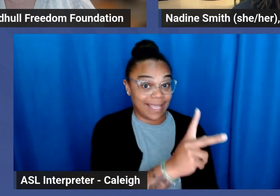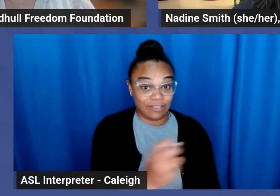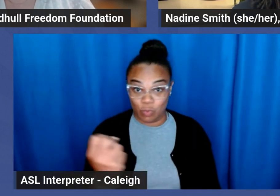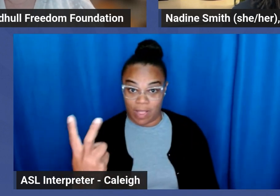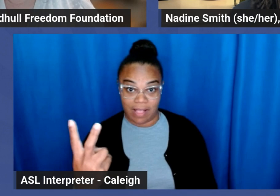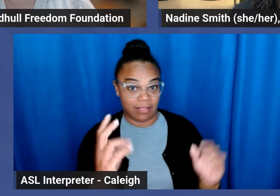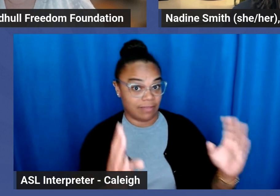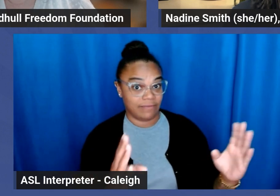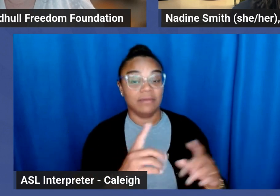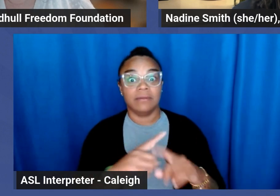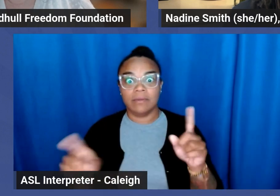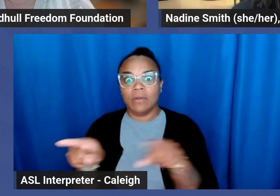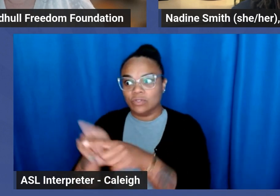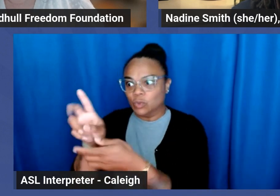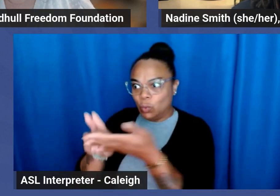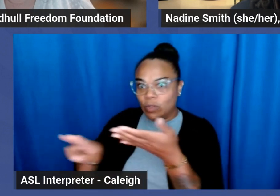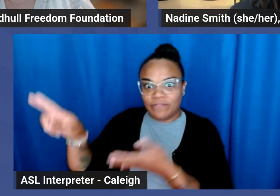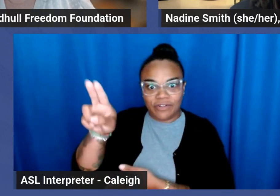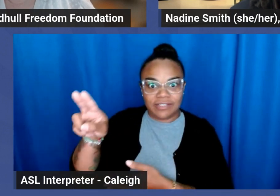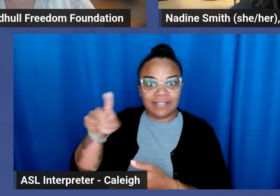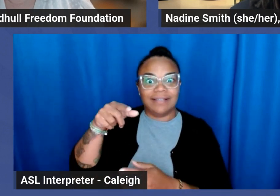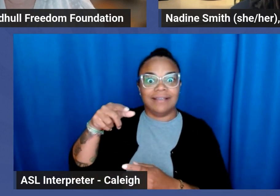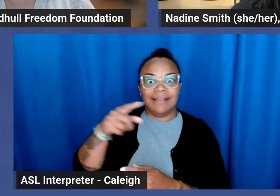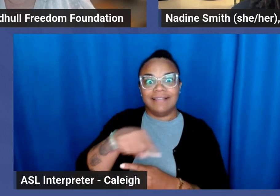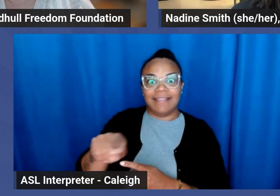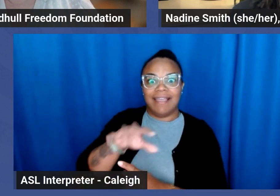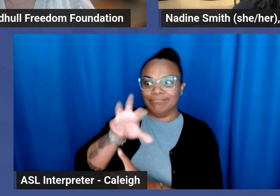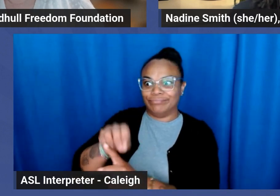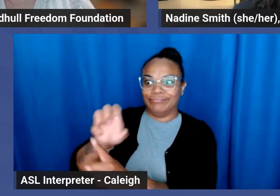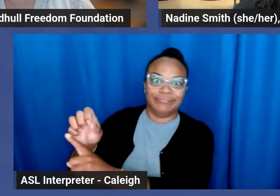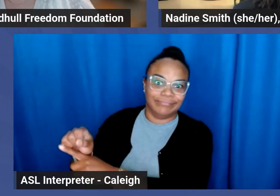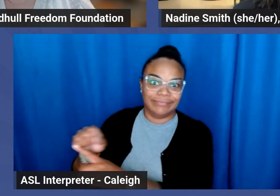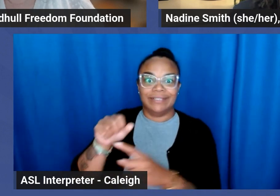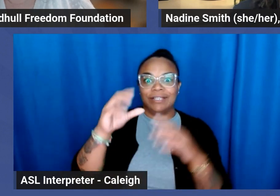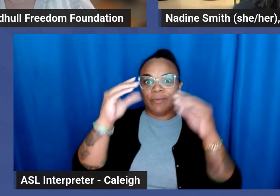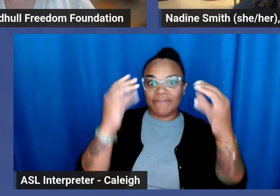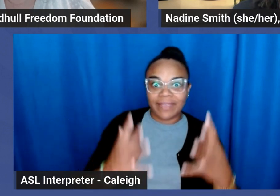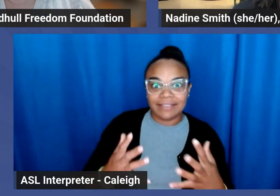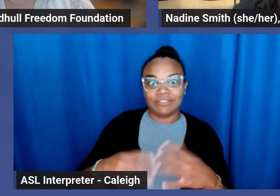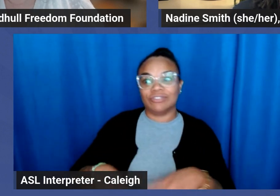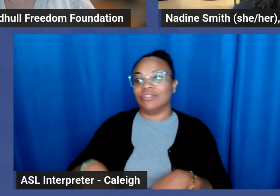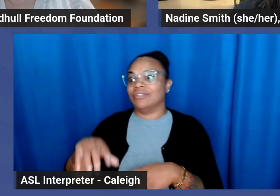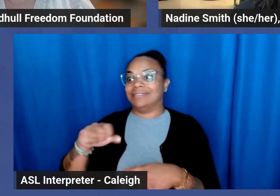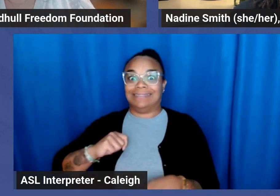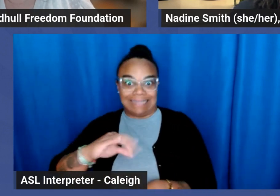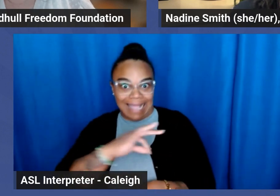where they went after professors, students, staff who were